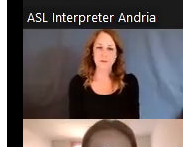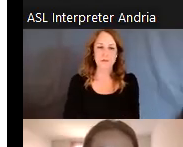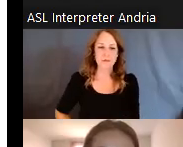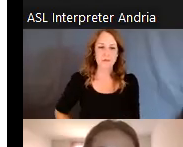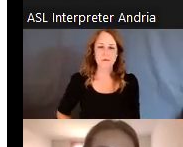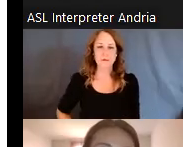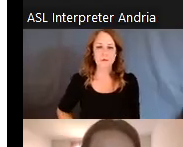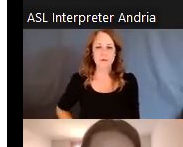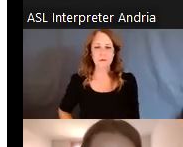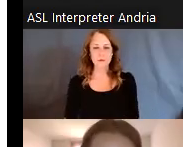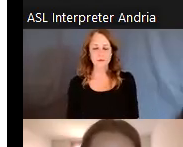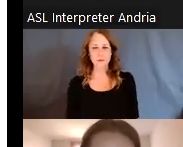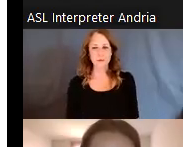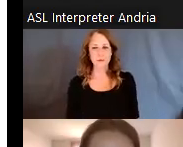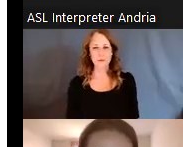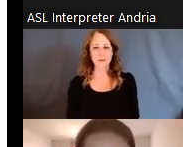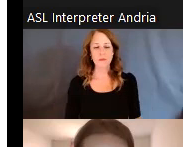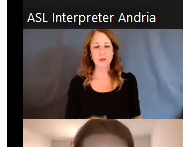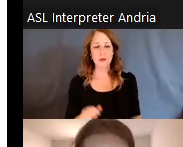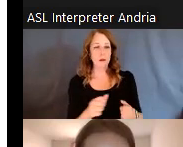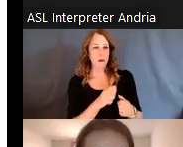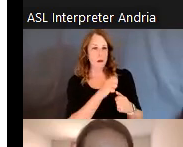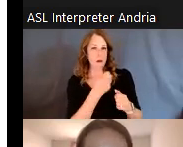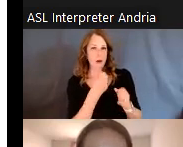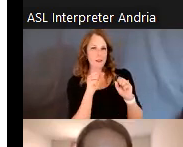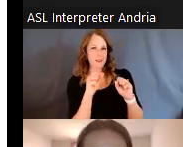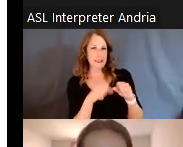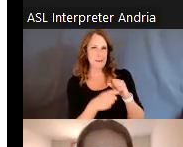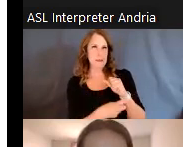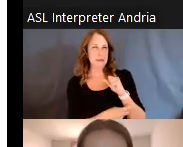All right. The other thing that can be tempting,